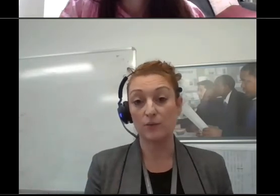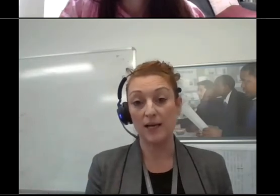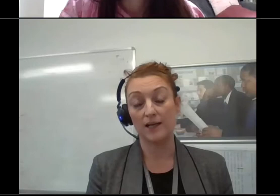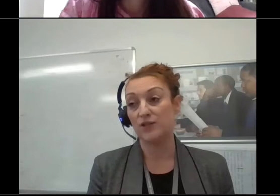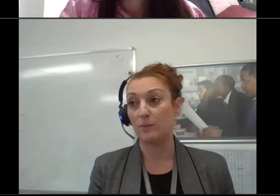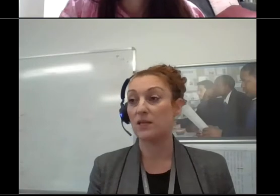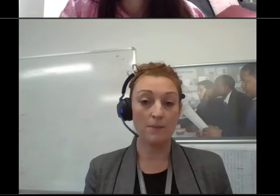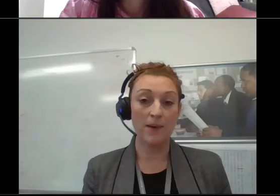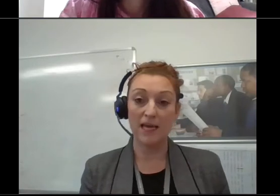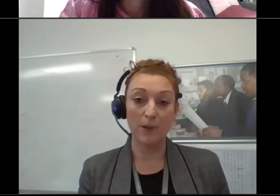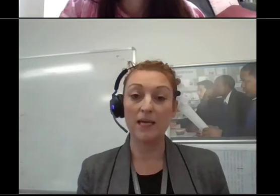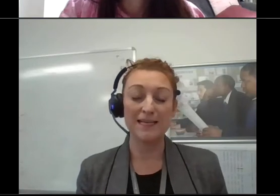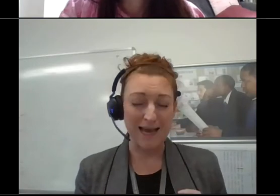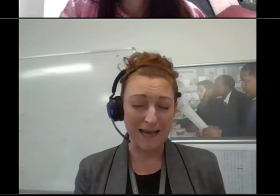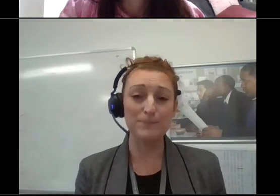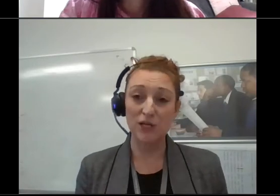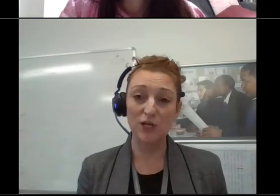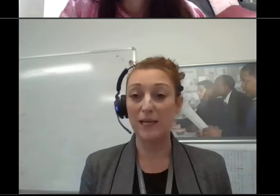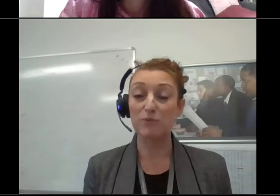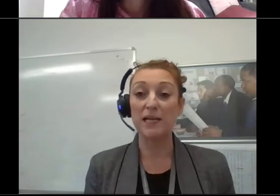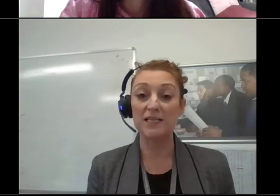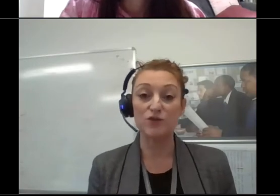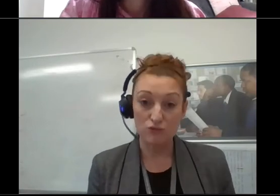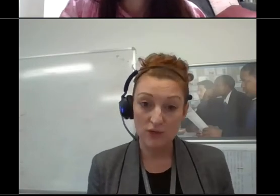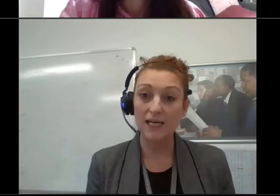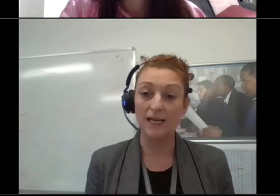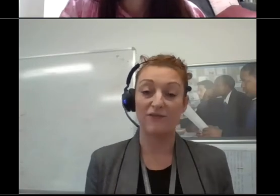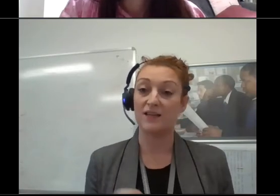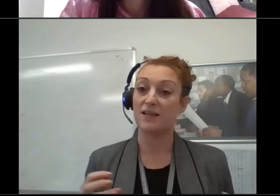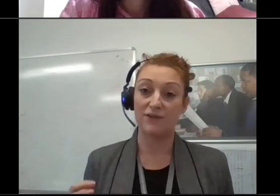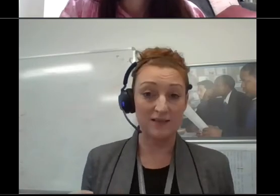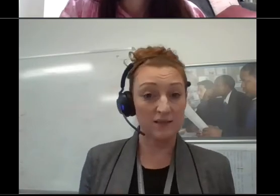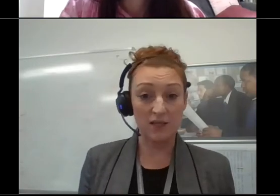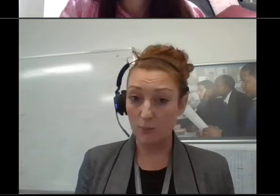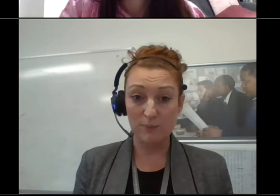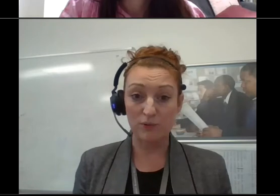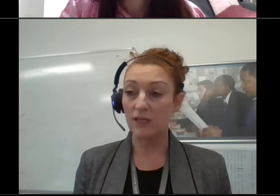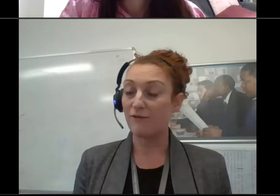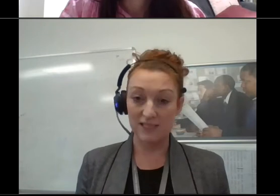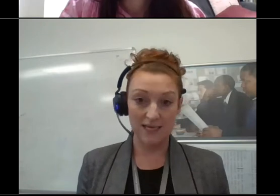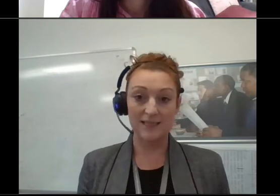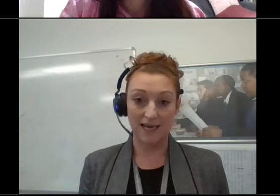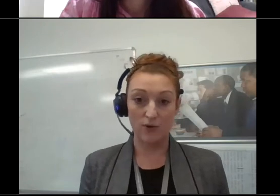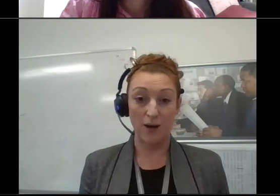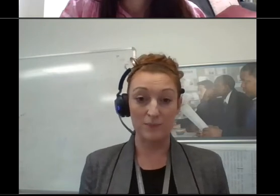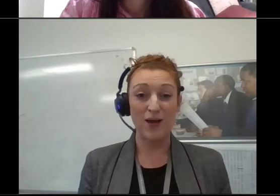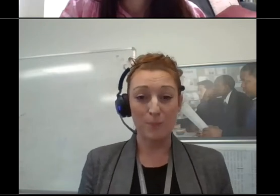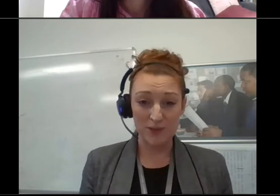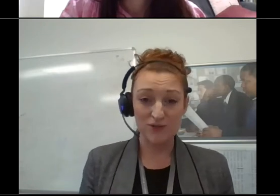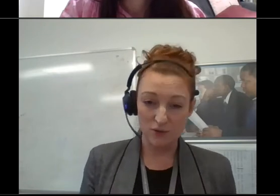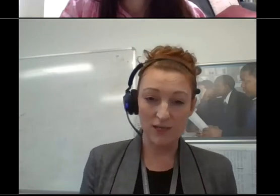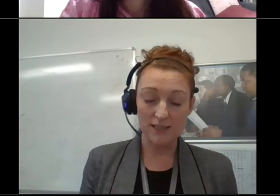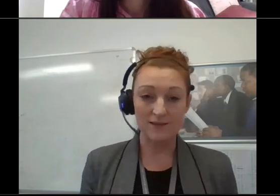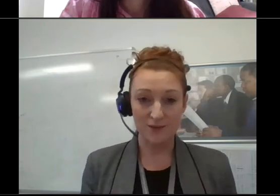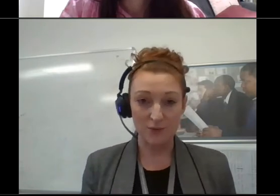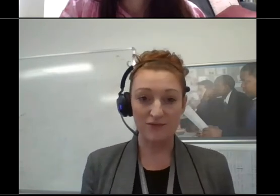absolutely correctly, Jamie, that some AP is absolutely brilliant, really effective, gets young people fantastic